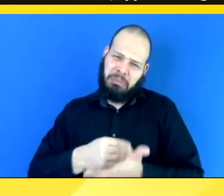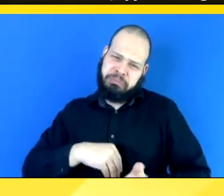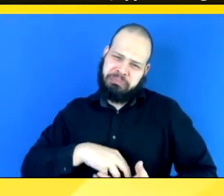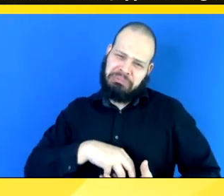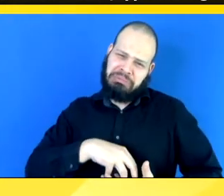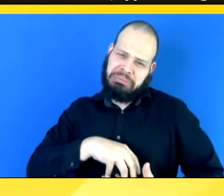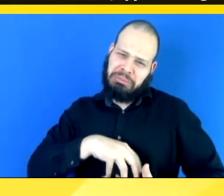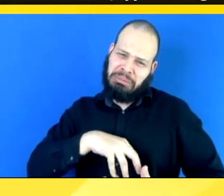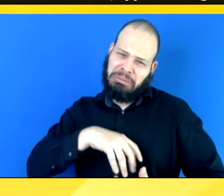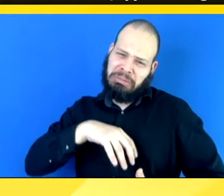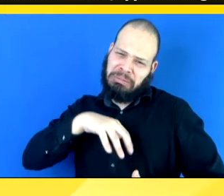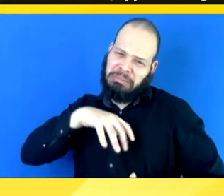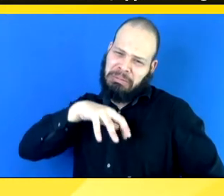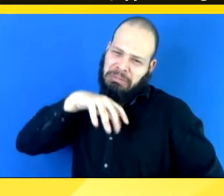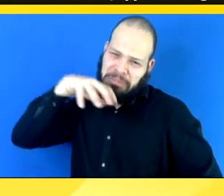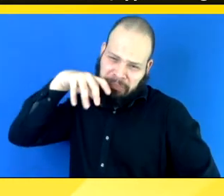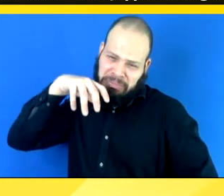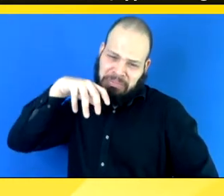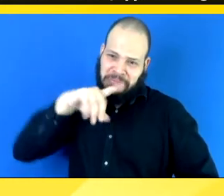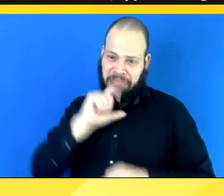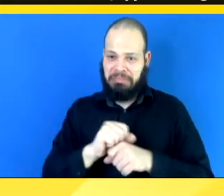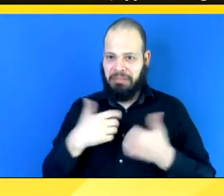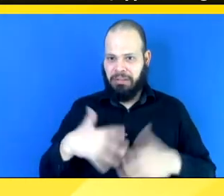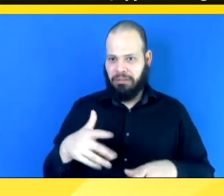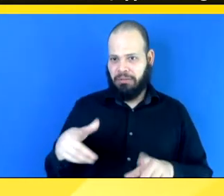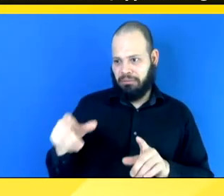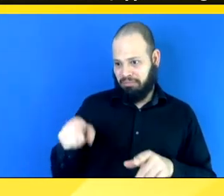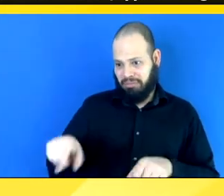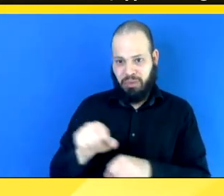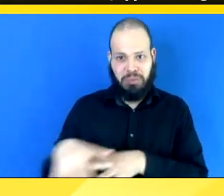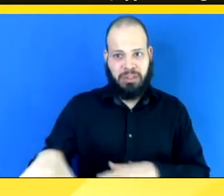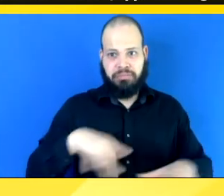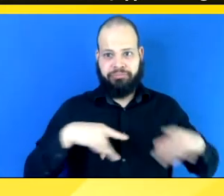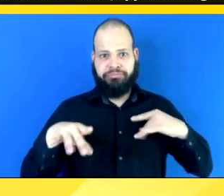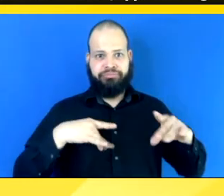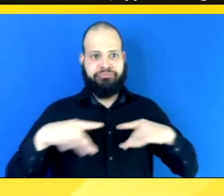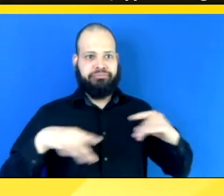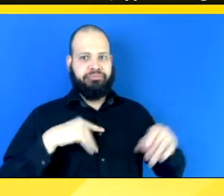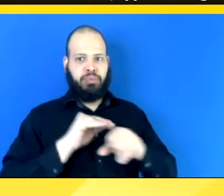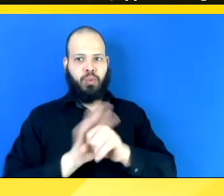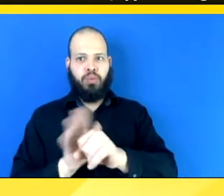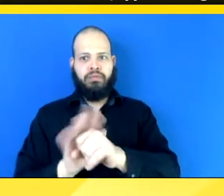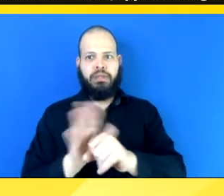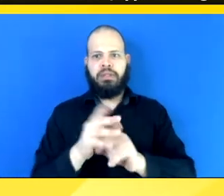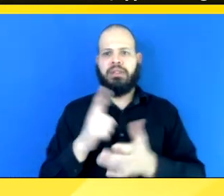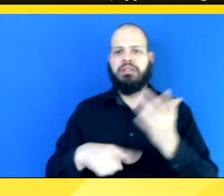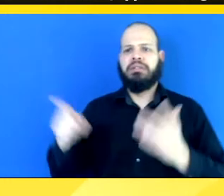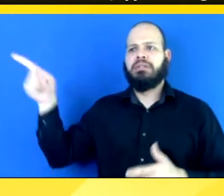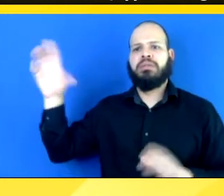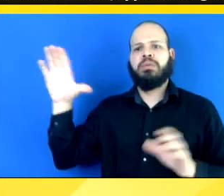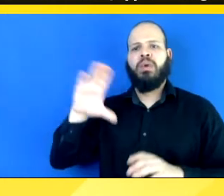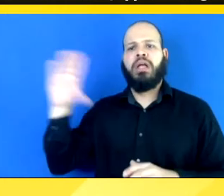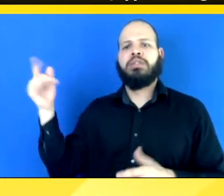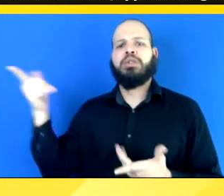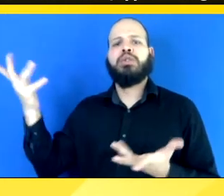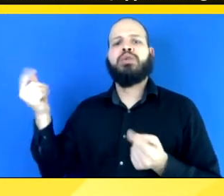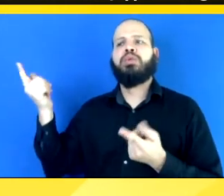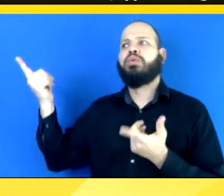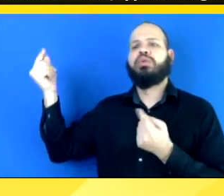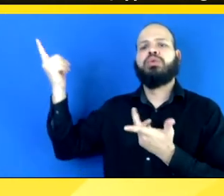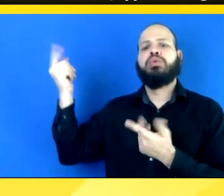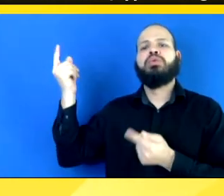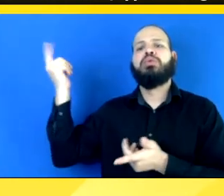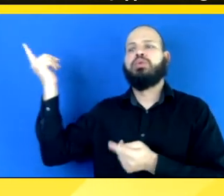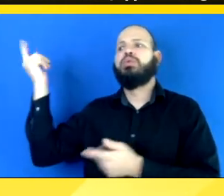2020. And then, you know what the company did? This company that claims, and I'm through, this company that claims that